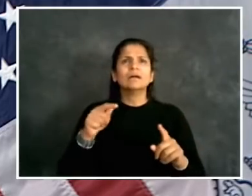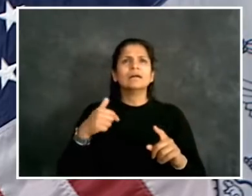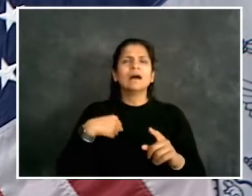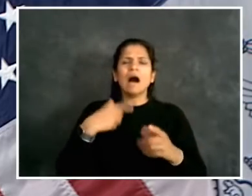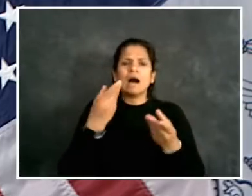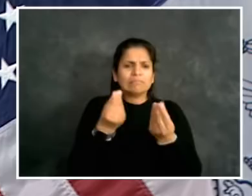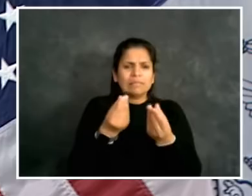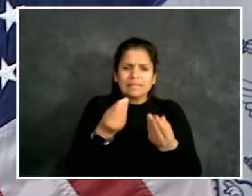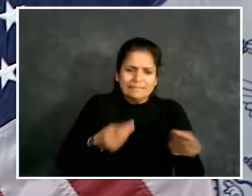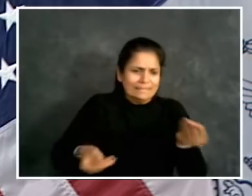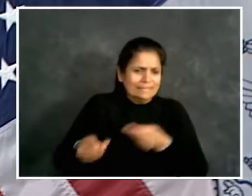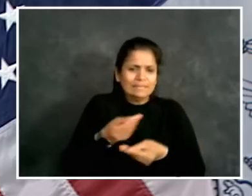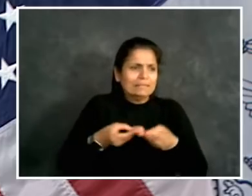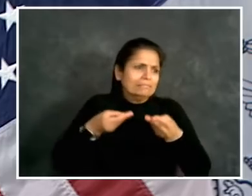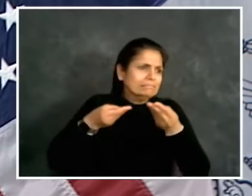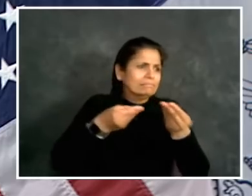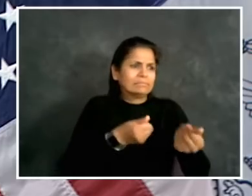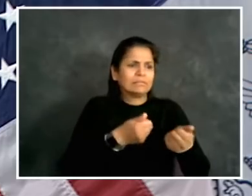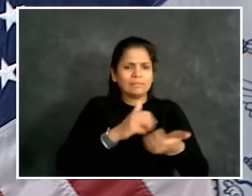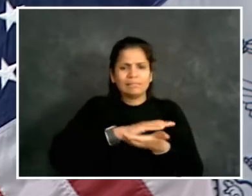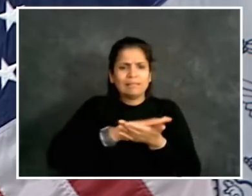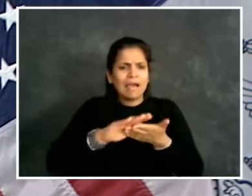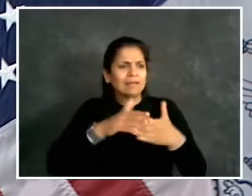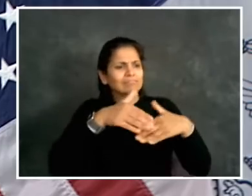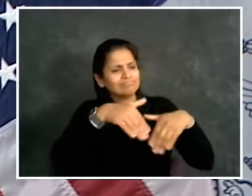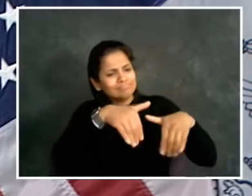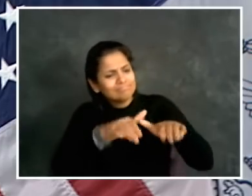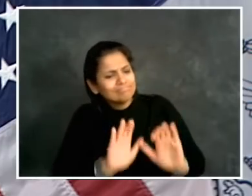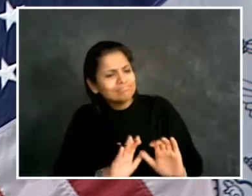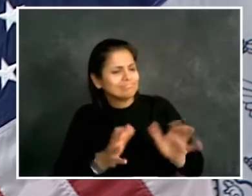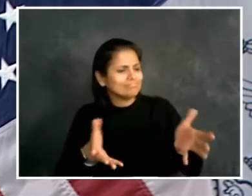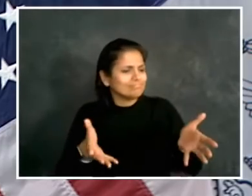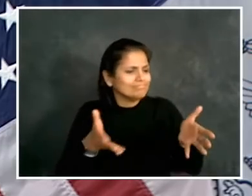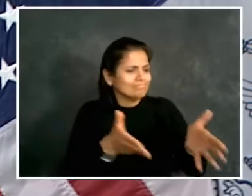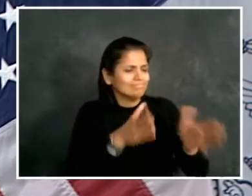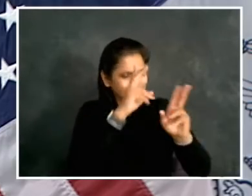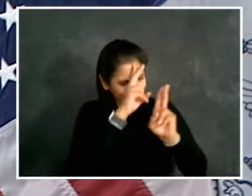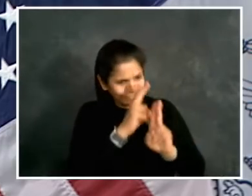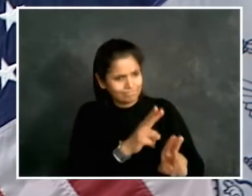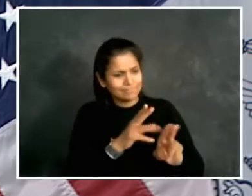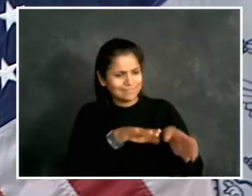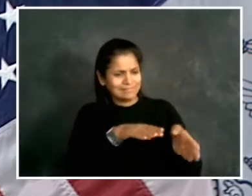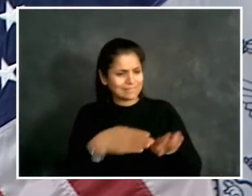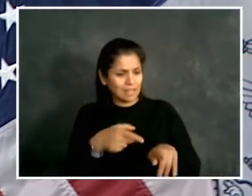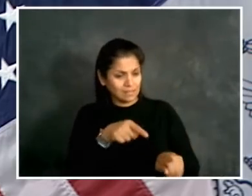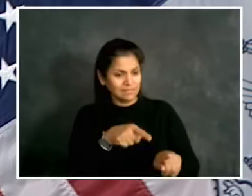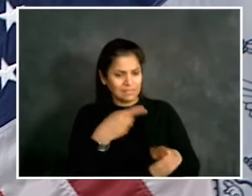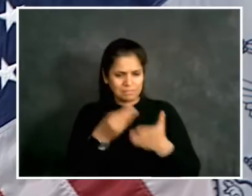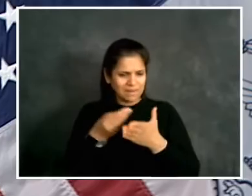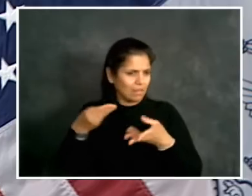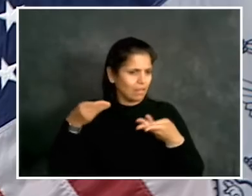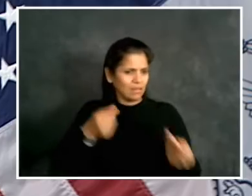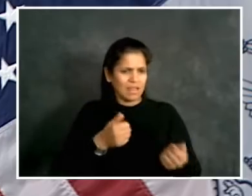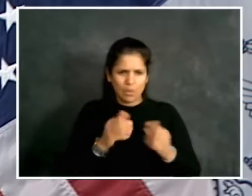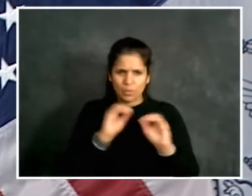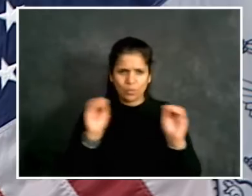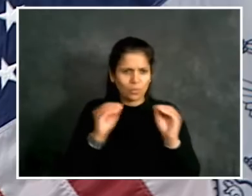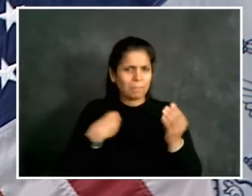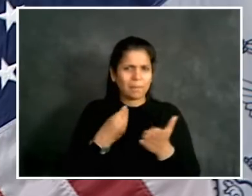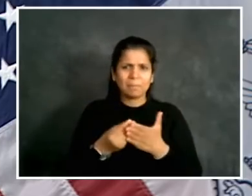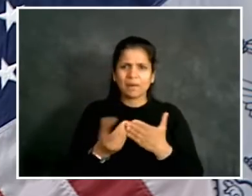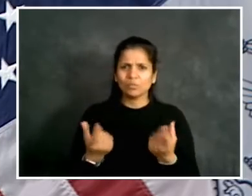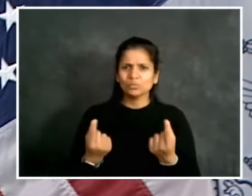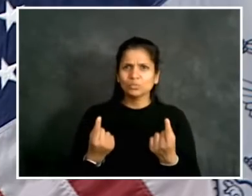to bury their loved ones or to give them a proper service, or they just don't have the money immediately available. Are there any